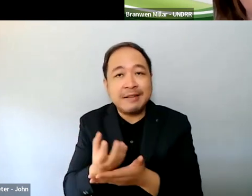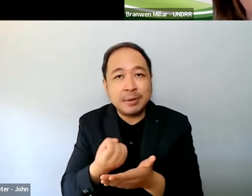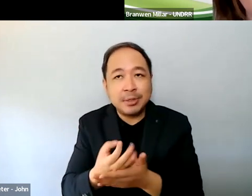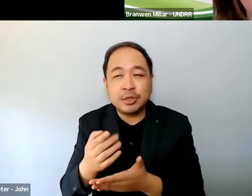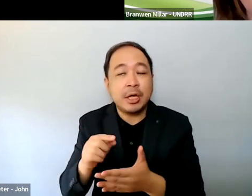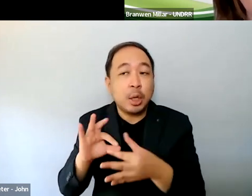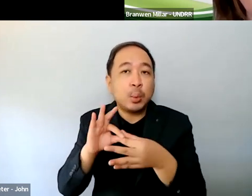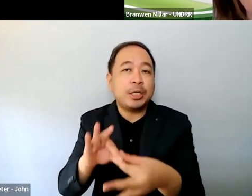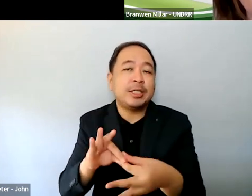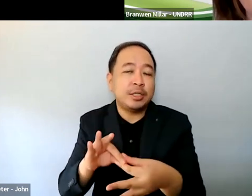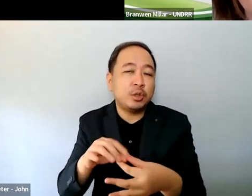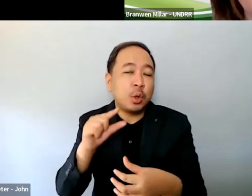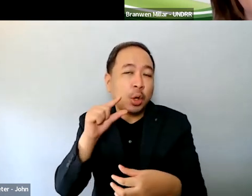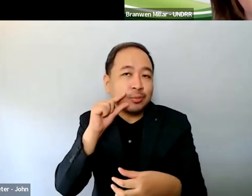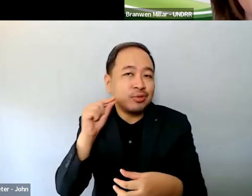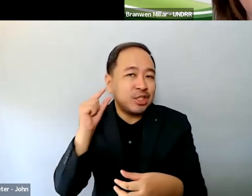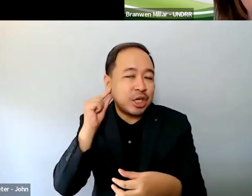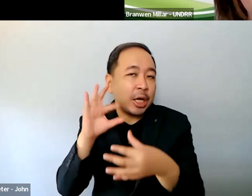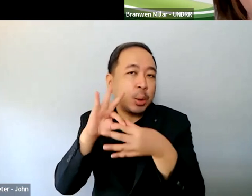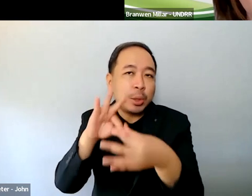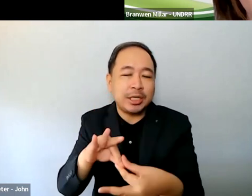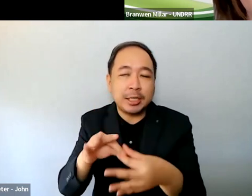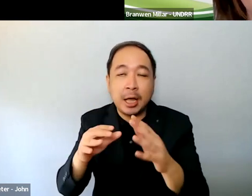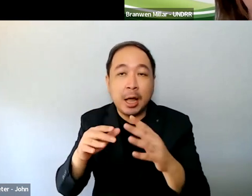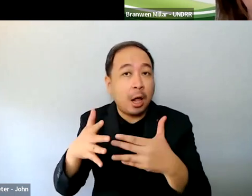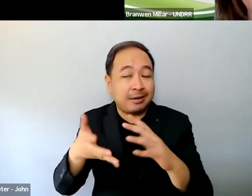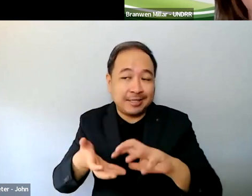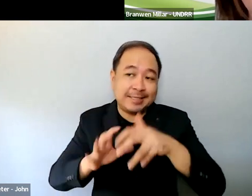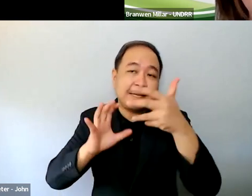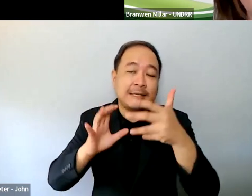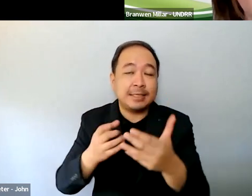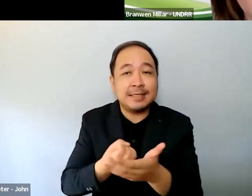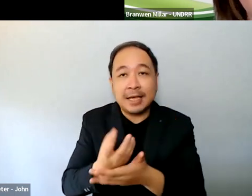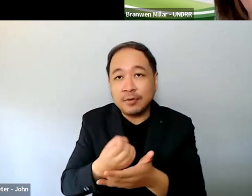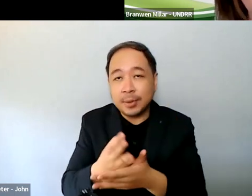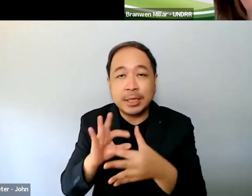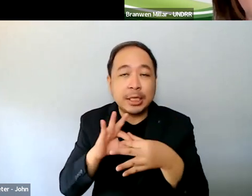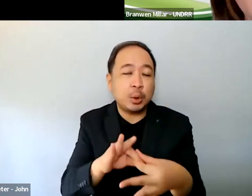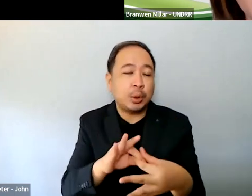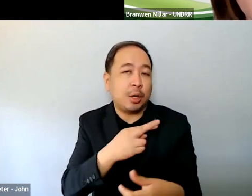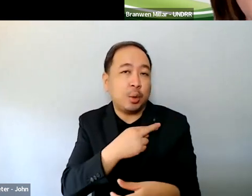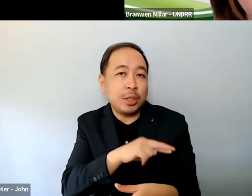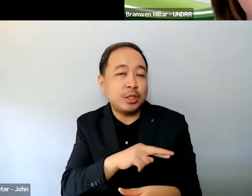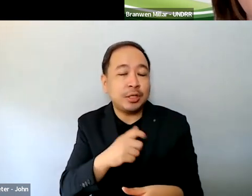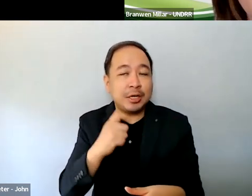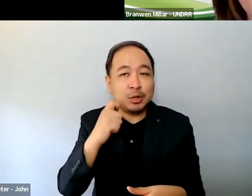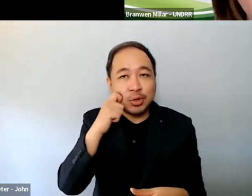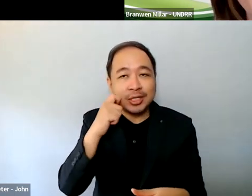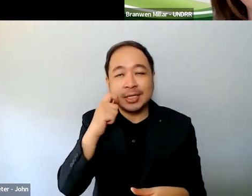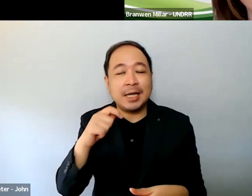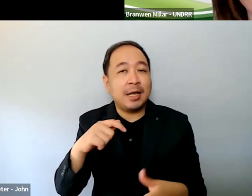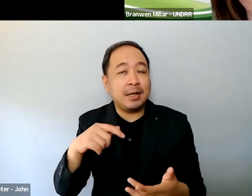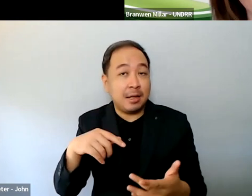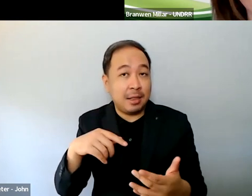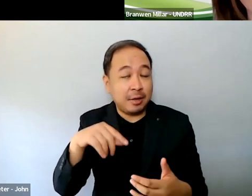post-climate disaster data, including but not limited to caste, ethnicity, religion, sexual orientation, gender identity, age, place